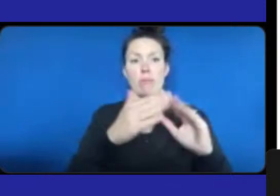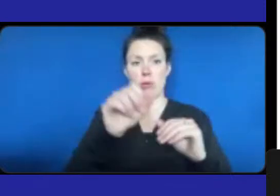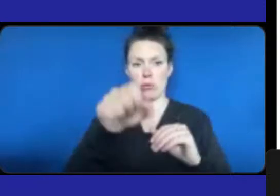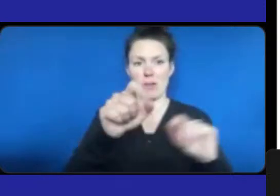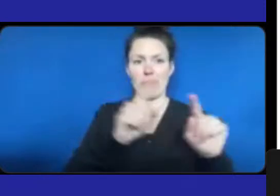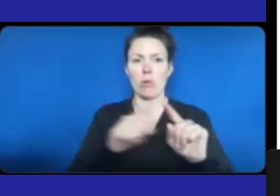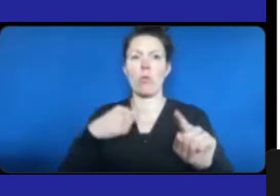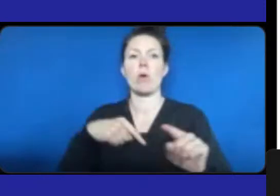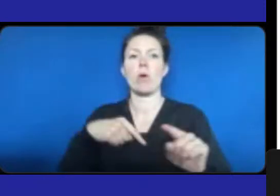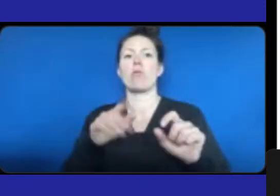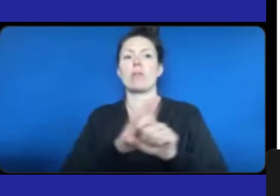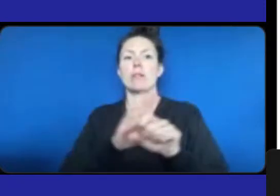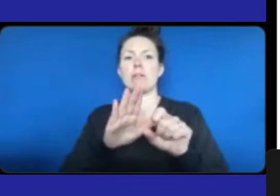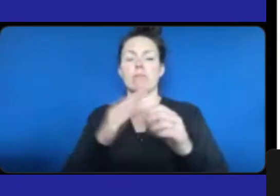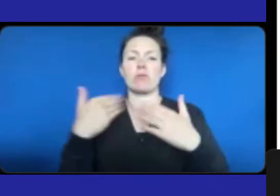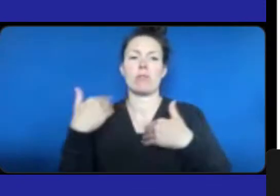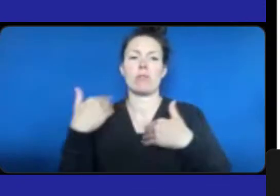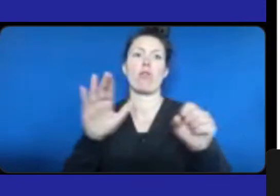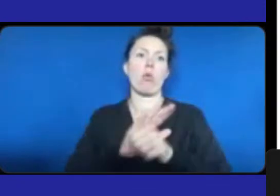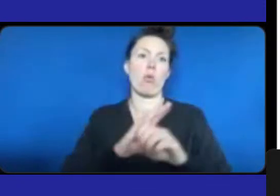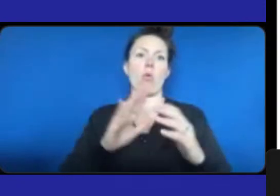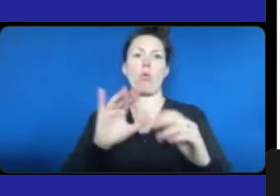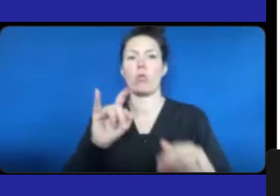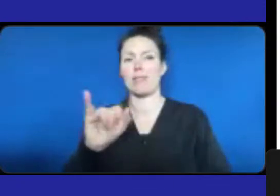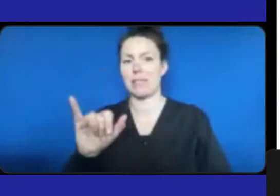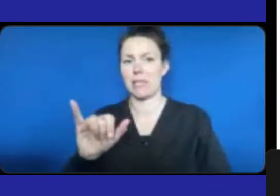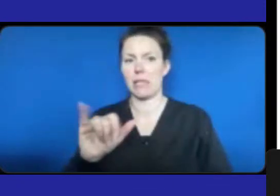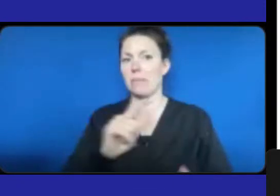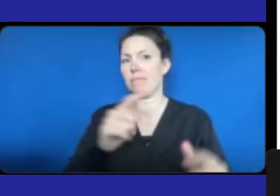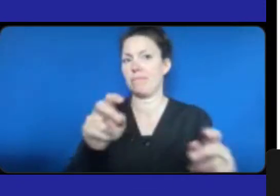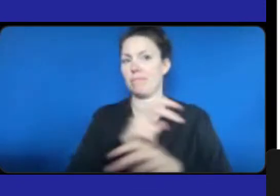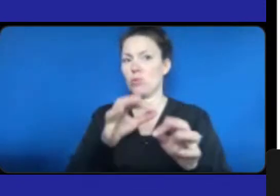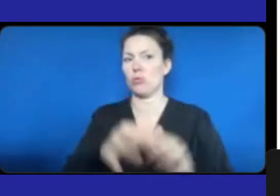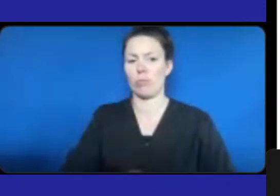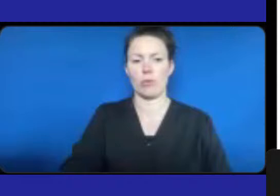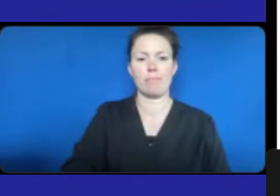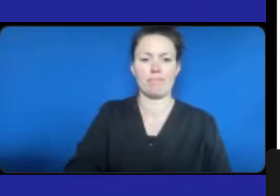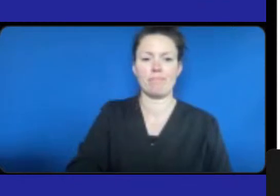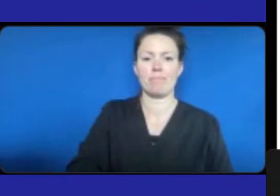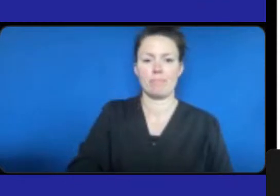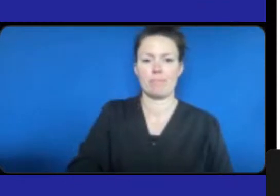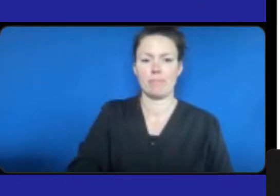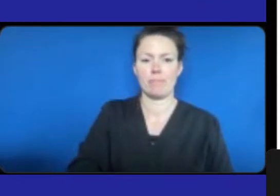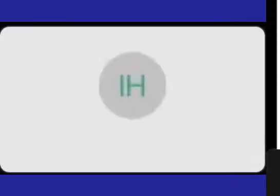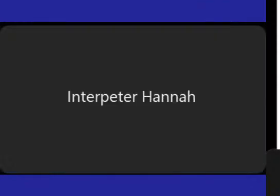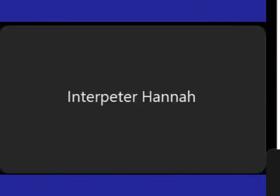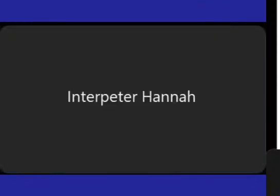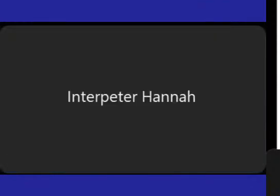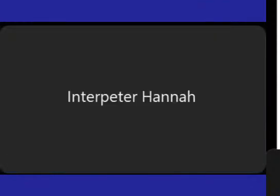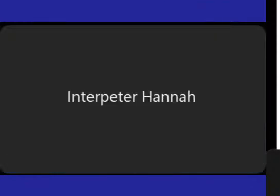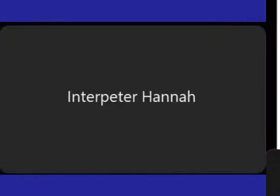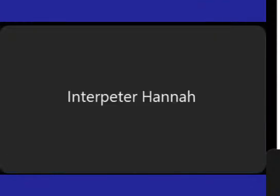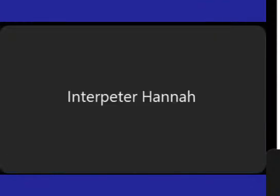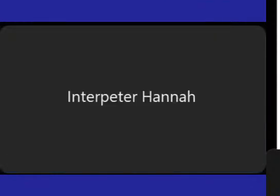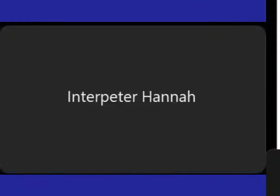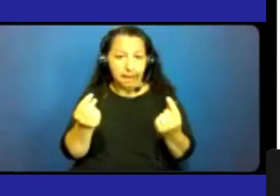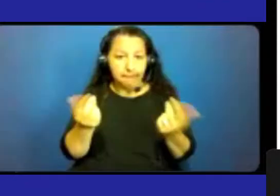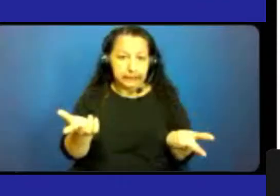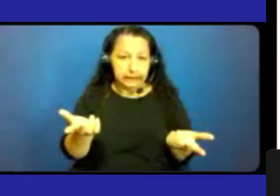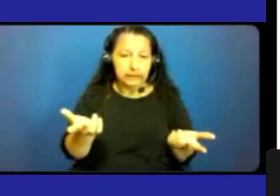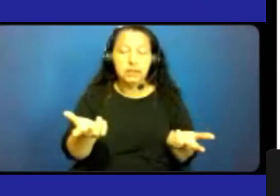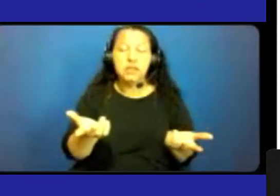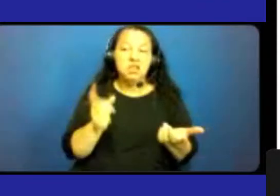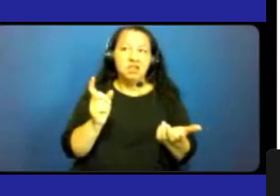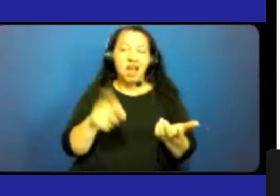entire city. Okay, next slide. So next steps, I guess what I should say is, we need to get the